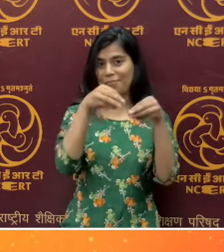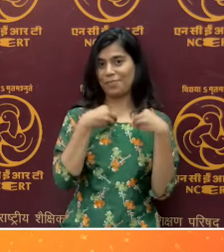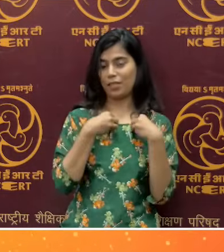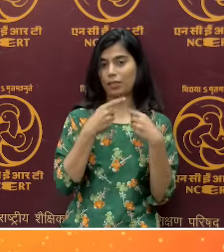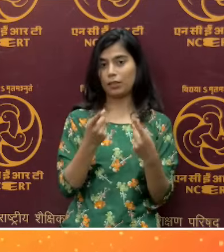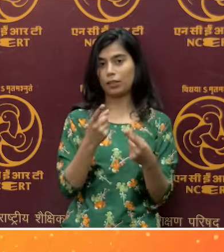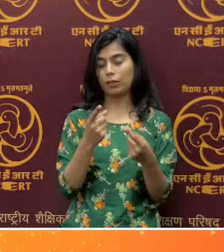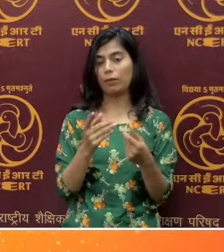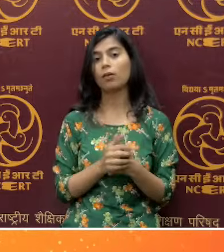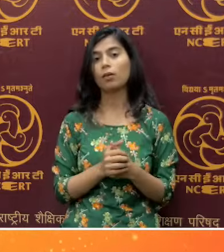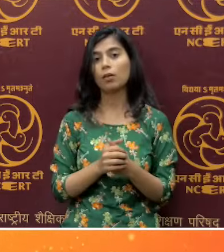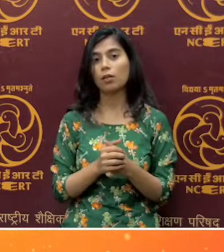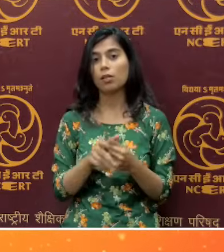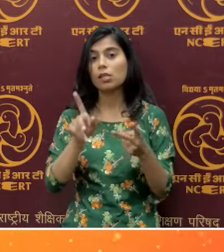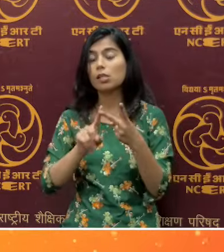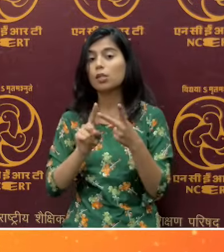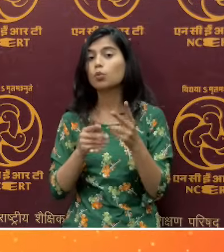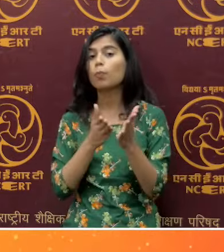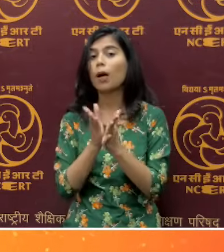2,